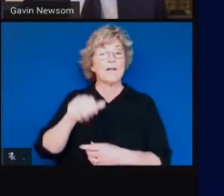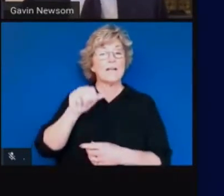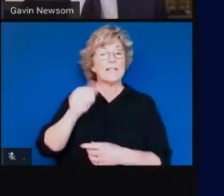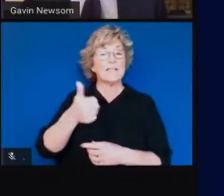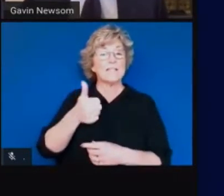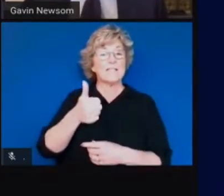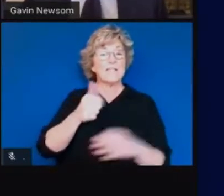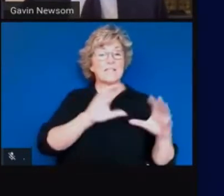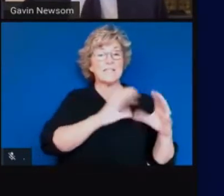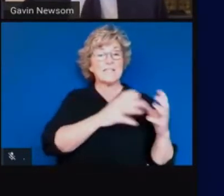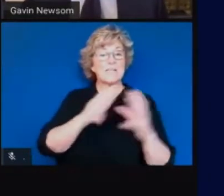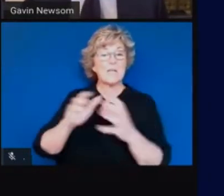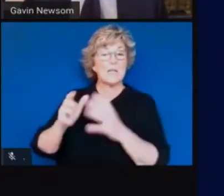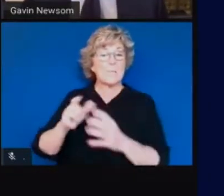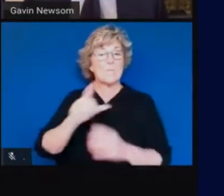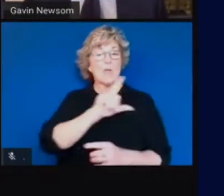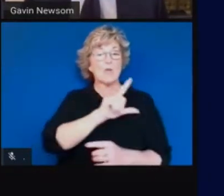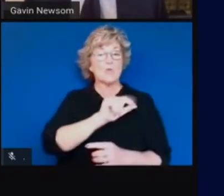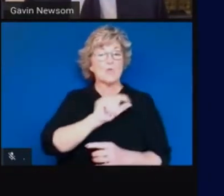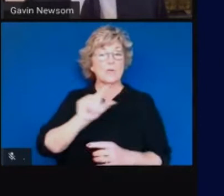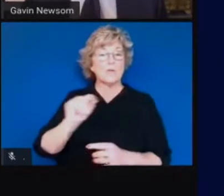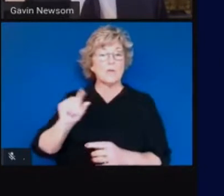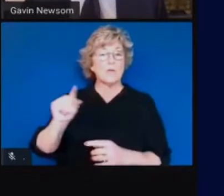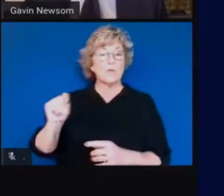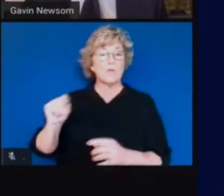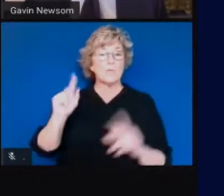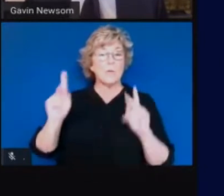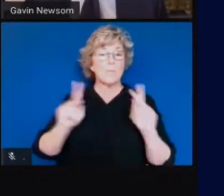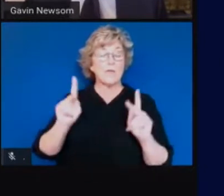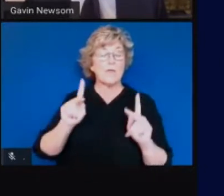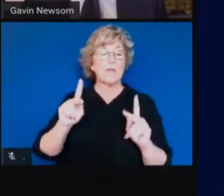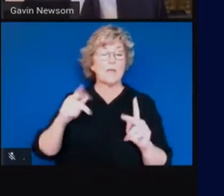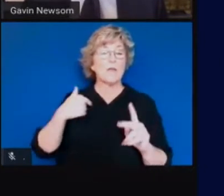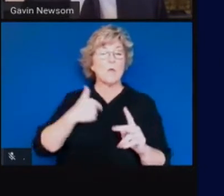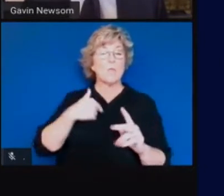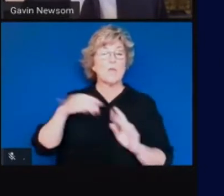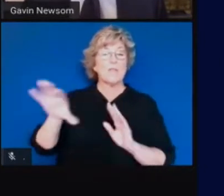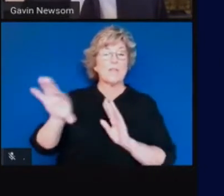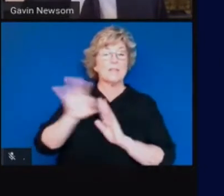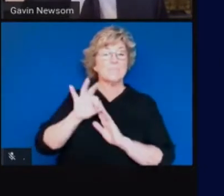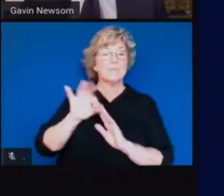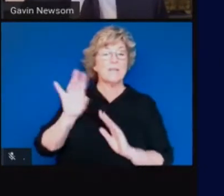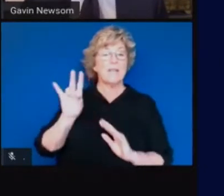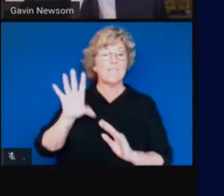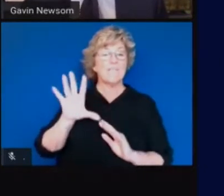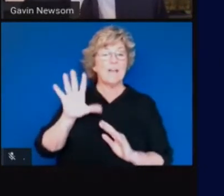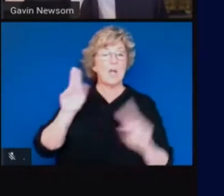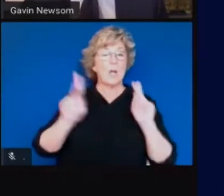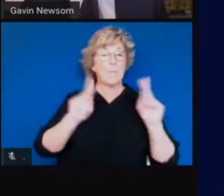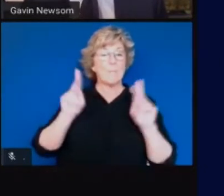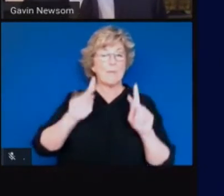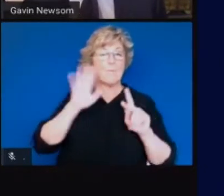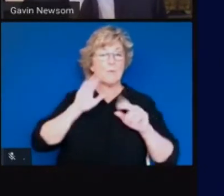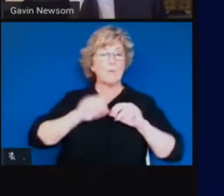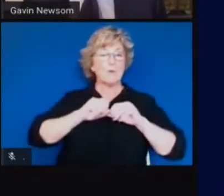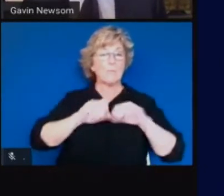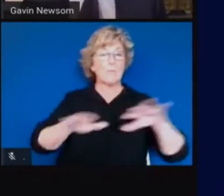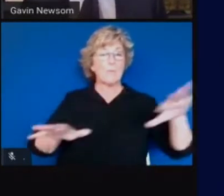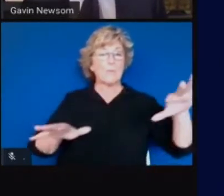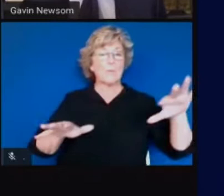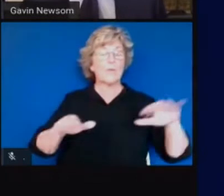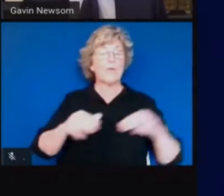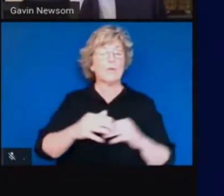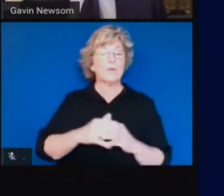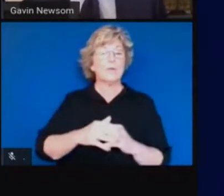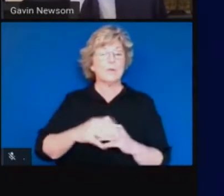are currently able to identify 75 personnel that will be deployed, currently have not,